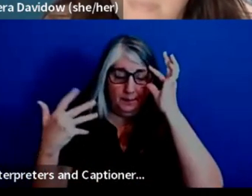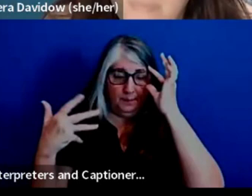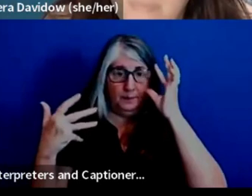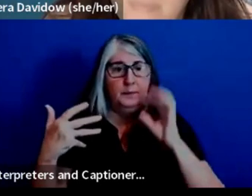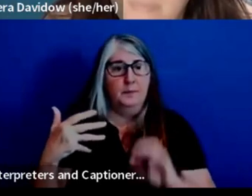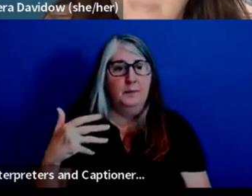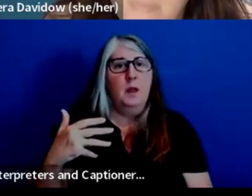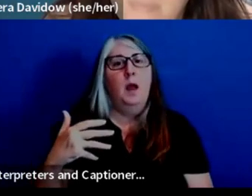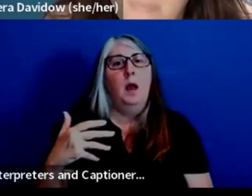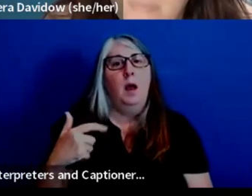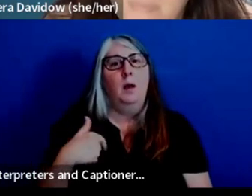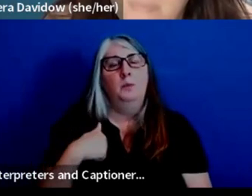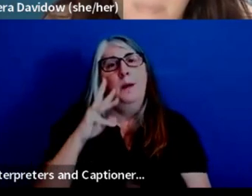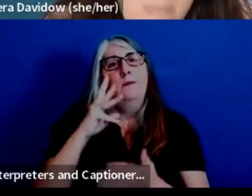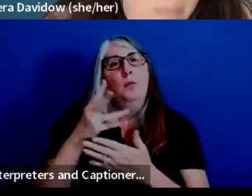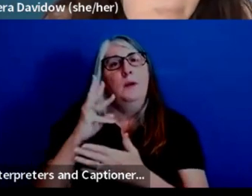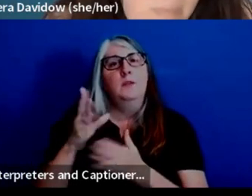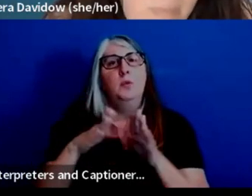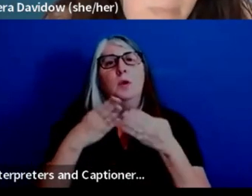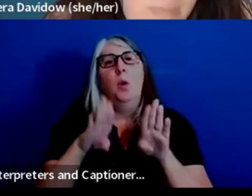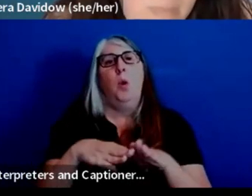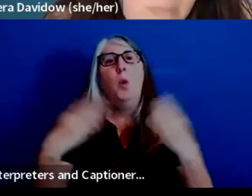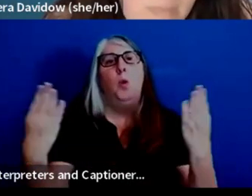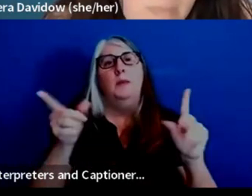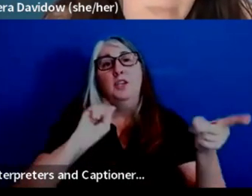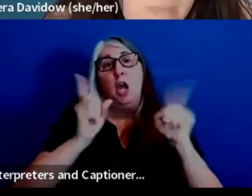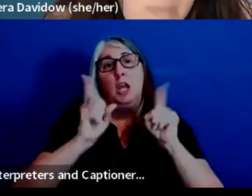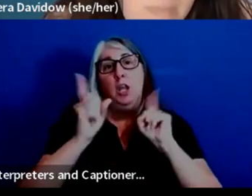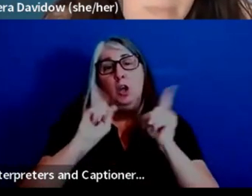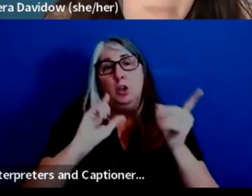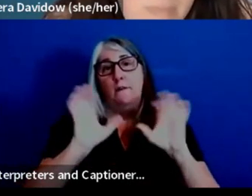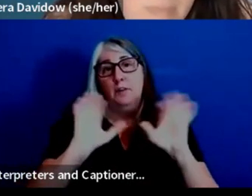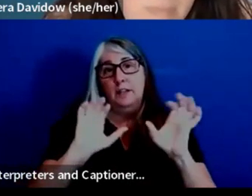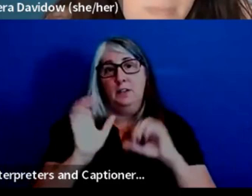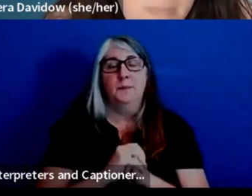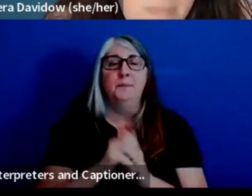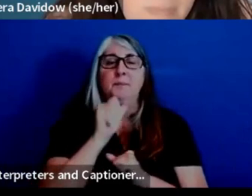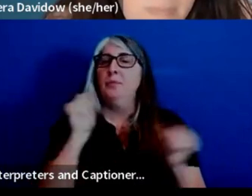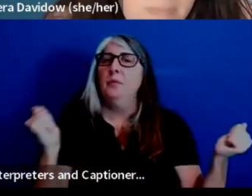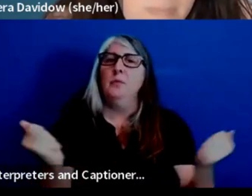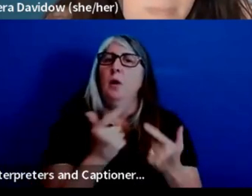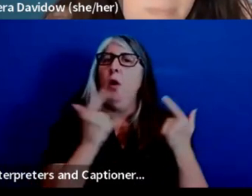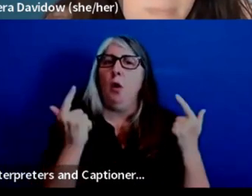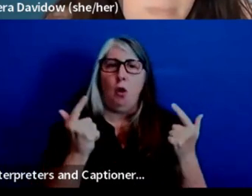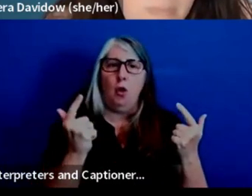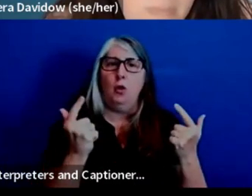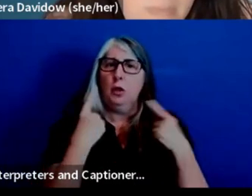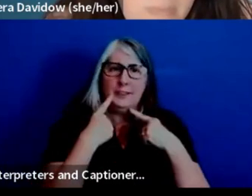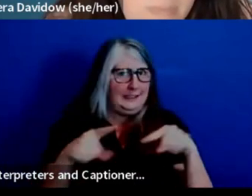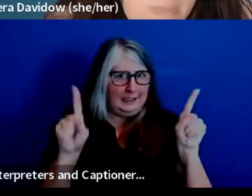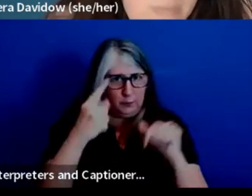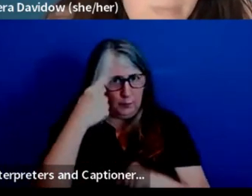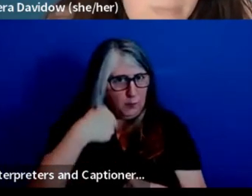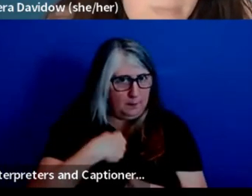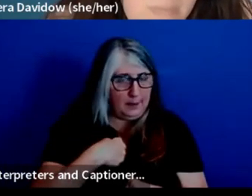bearing witness to an open dialogue conversation. And not all of those have been successful for me,